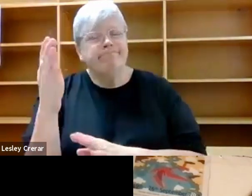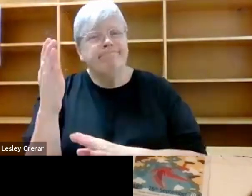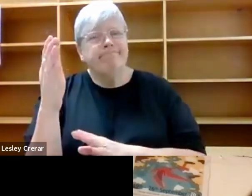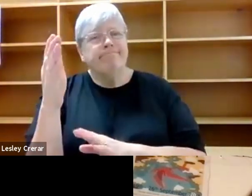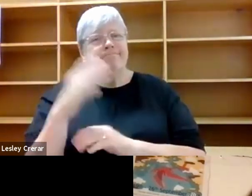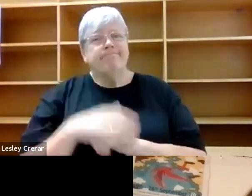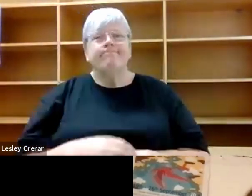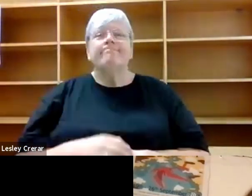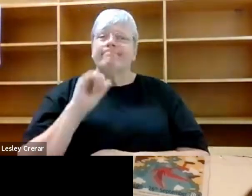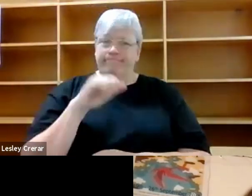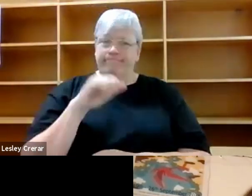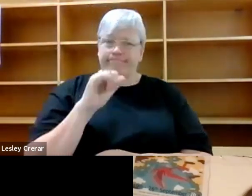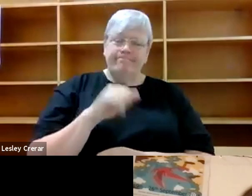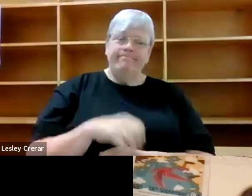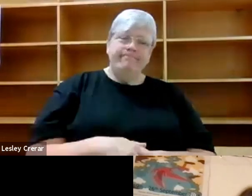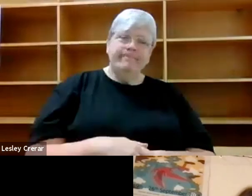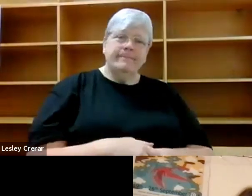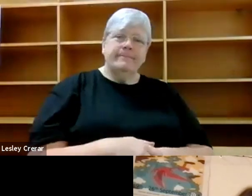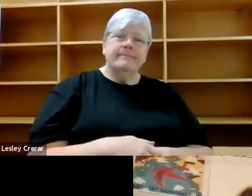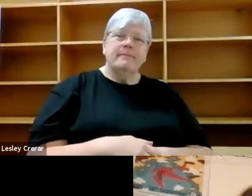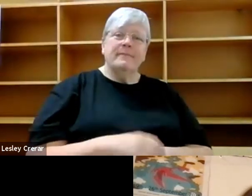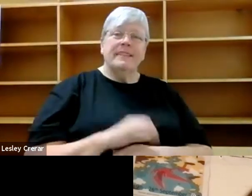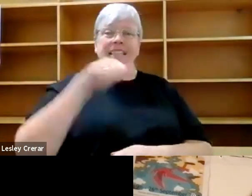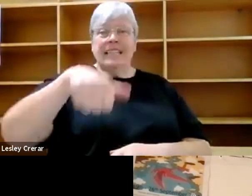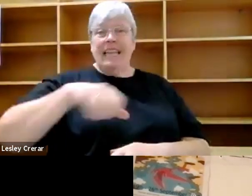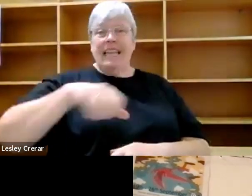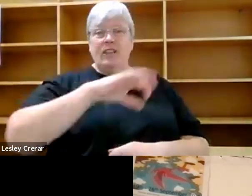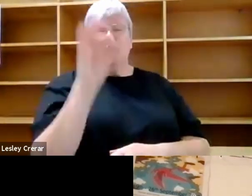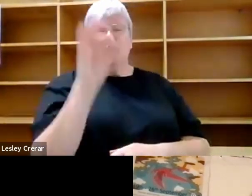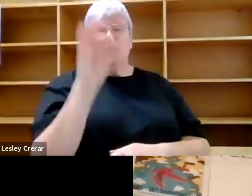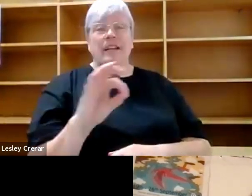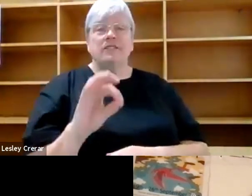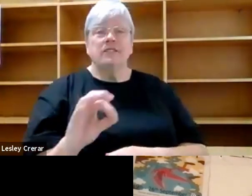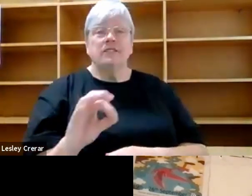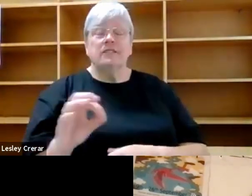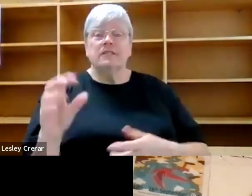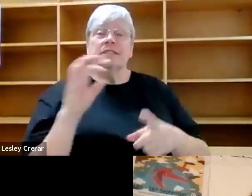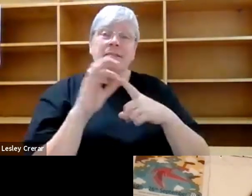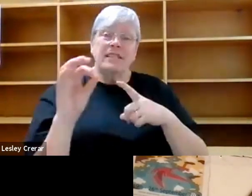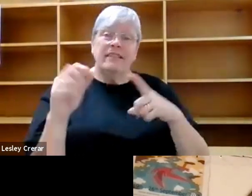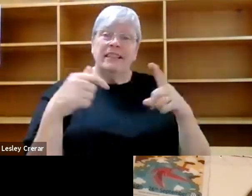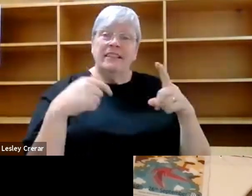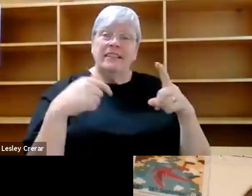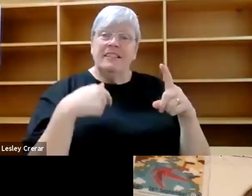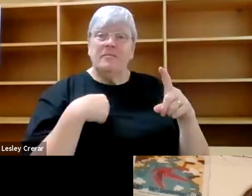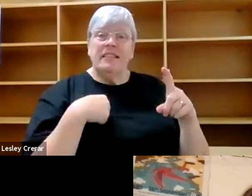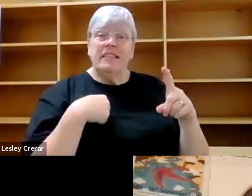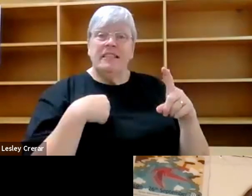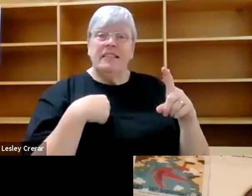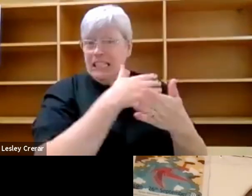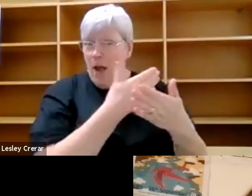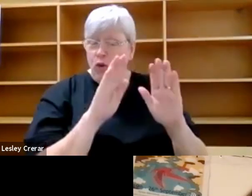Yeah, definitely. My next question is sort of a bit specific to me and my interpretation of the book, but